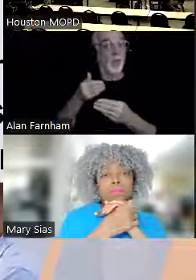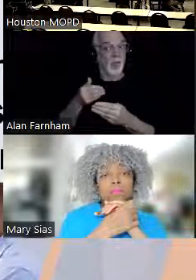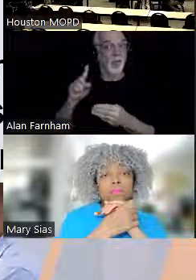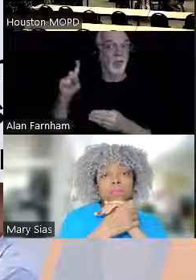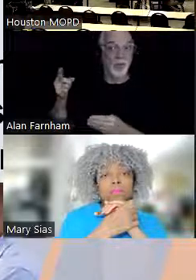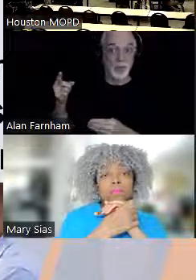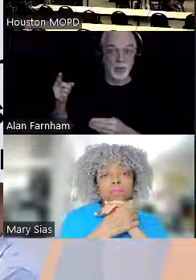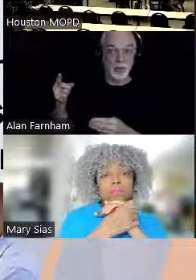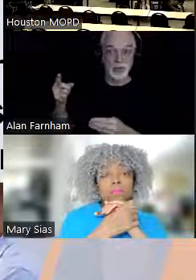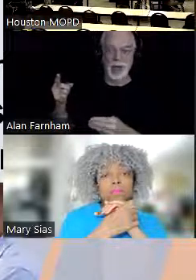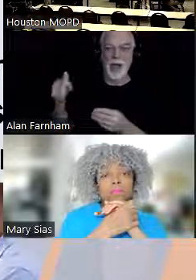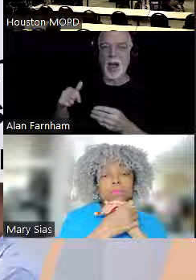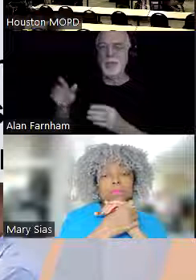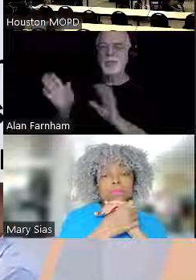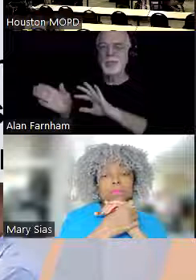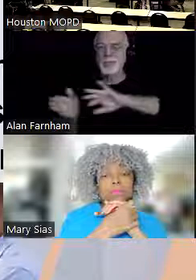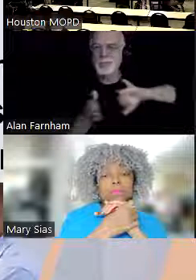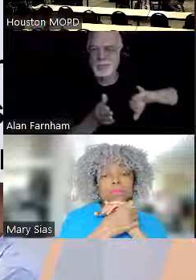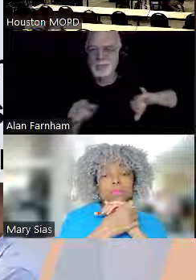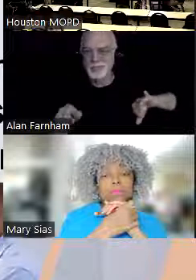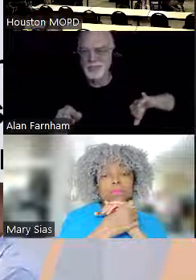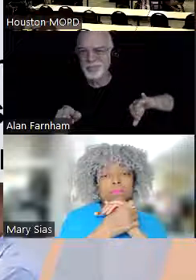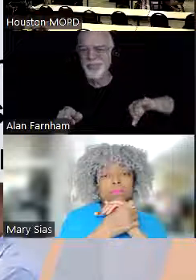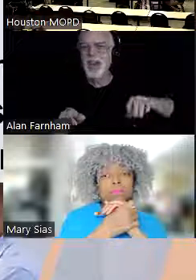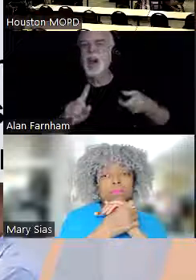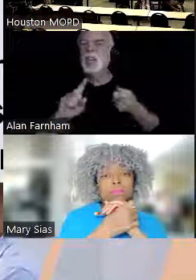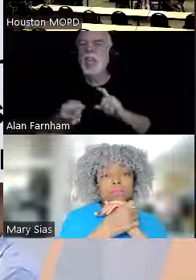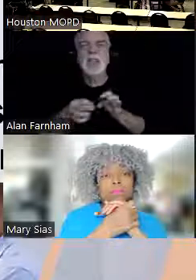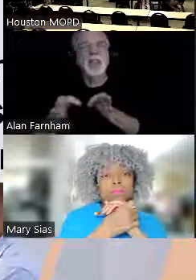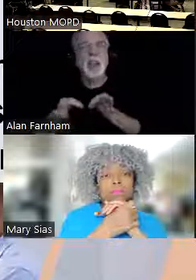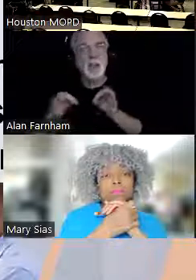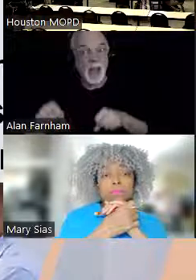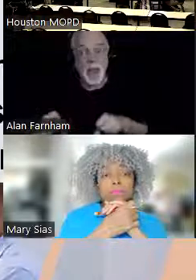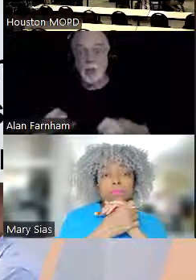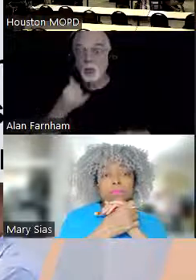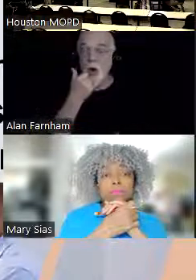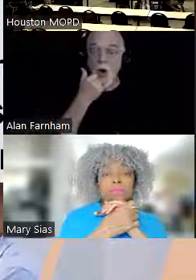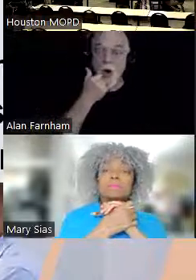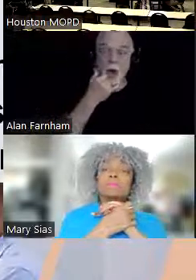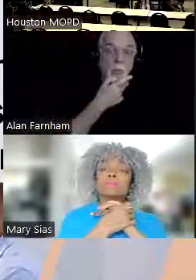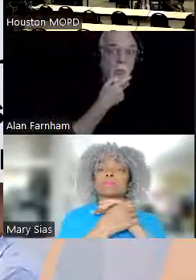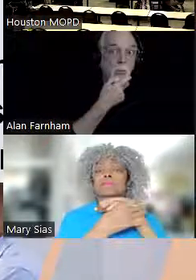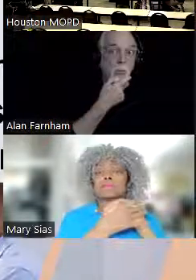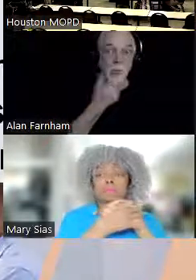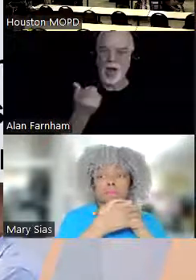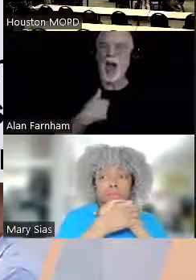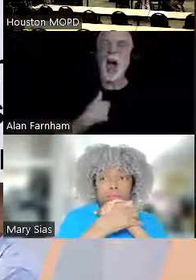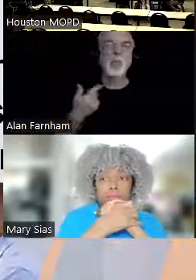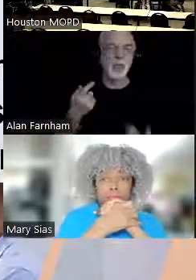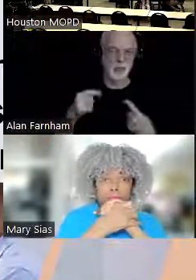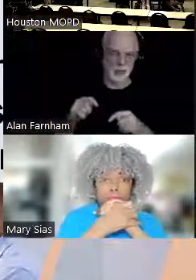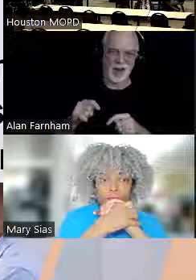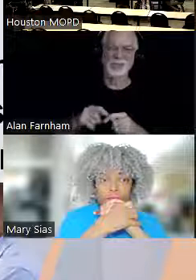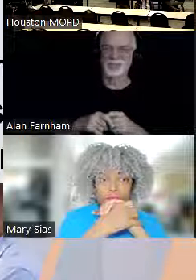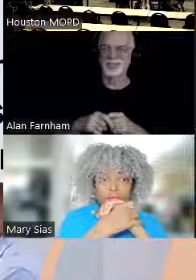to pivot a little bit. Can we change the definition? Is that wrong? Well, I'm going to try. I'm going